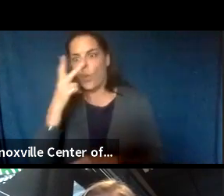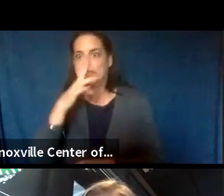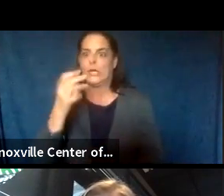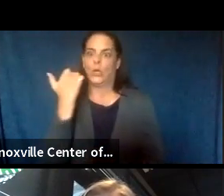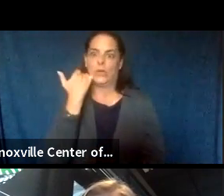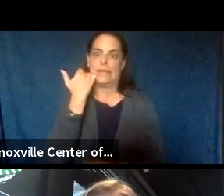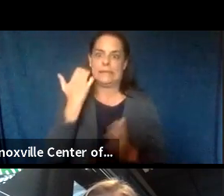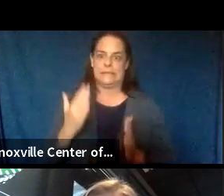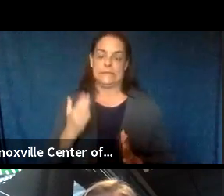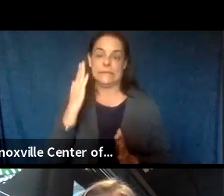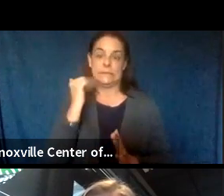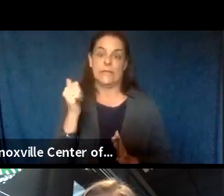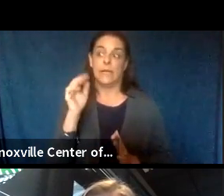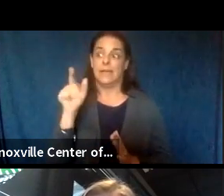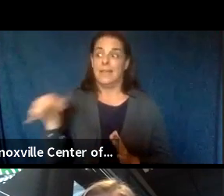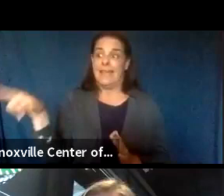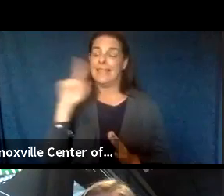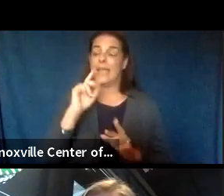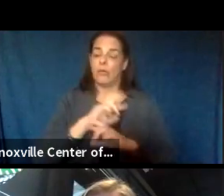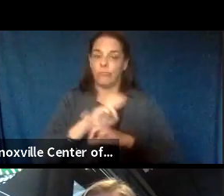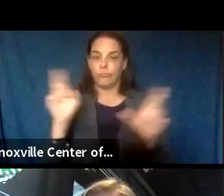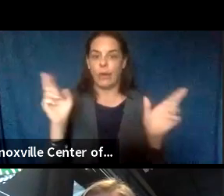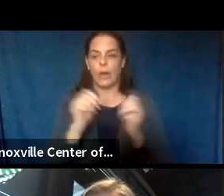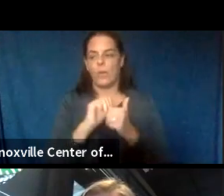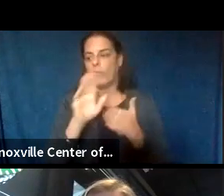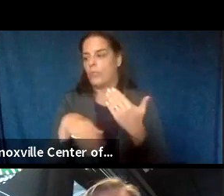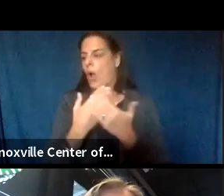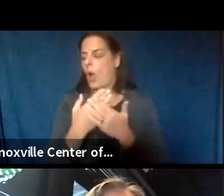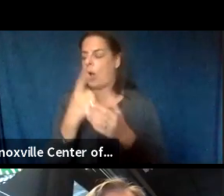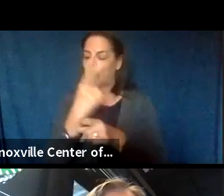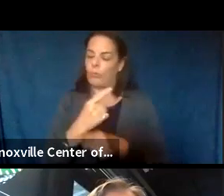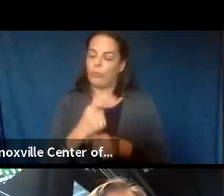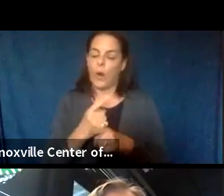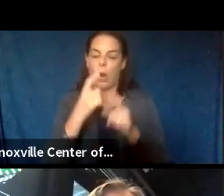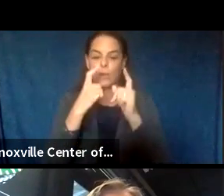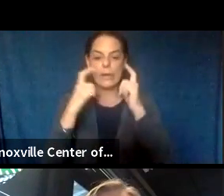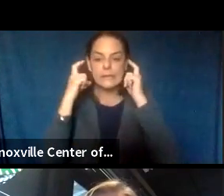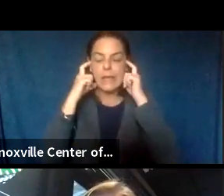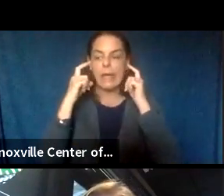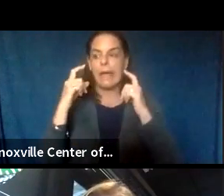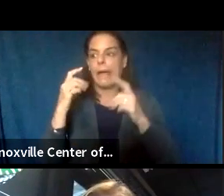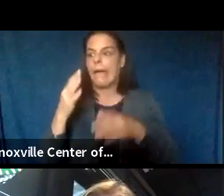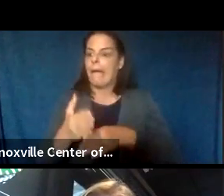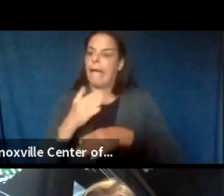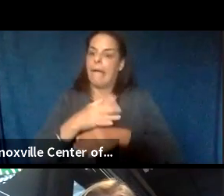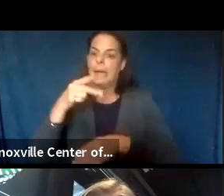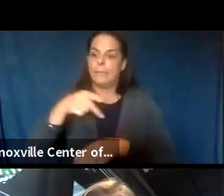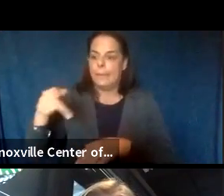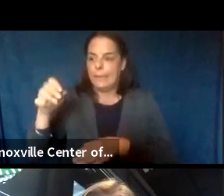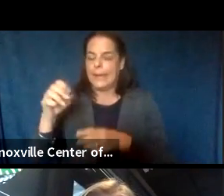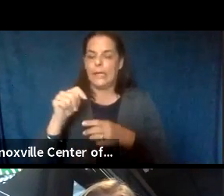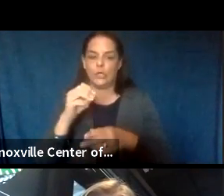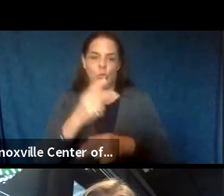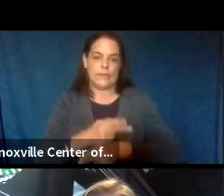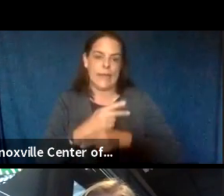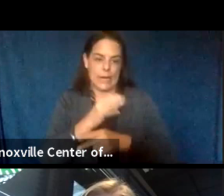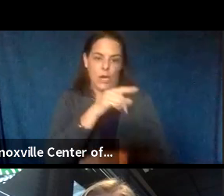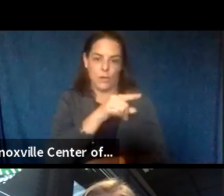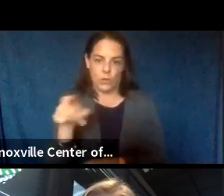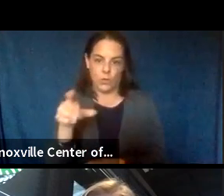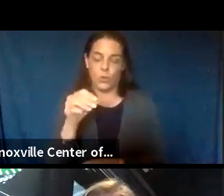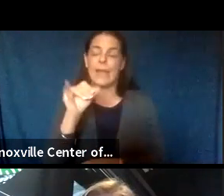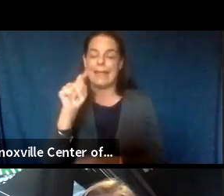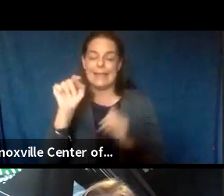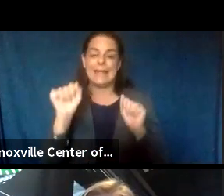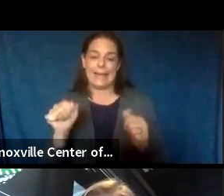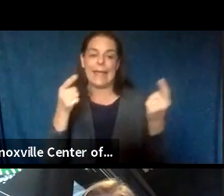prepared with all the proper N95 enhanced PPE to take care of you. And it can be